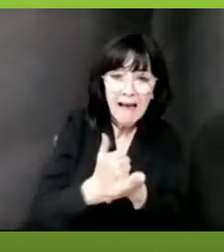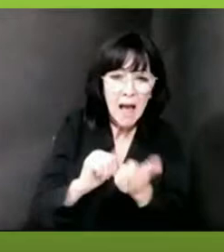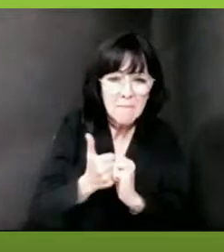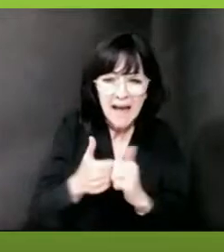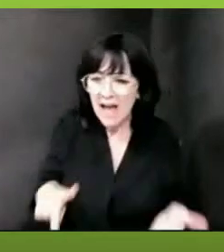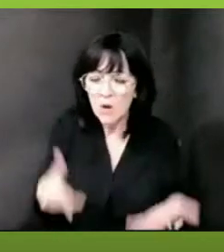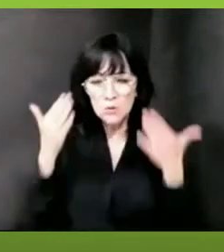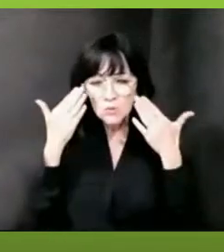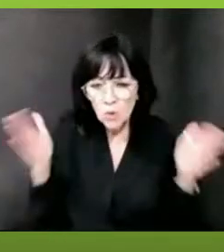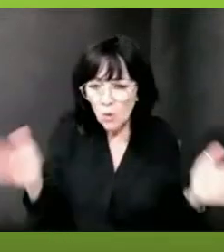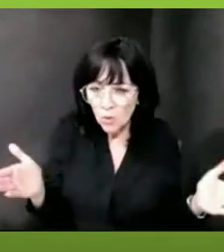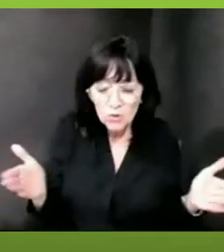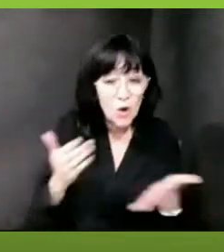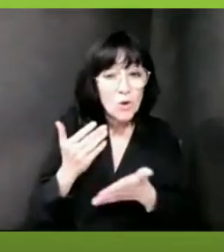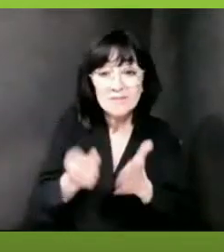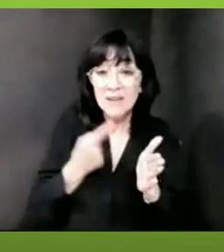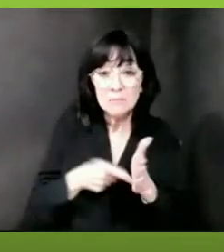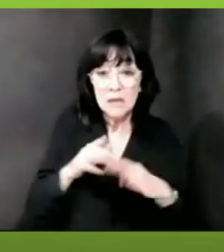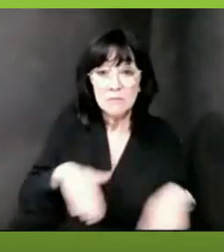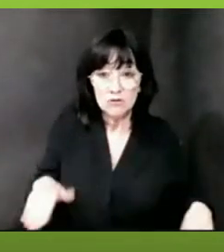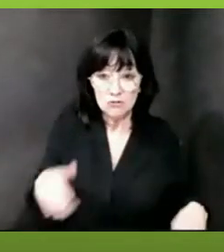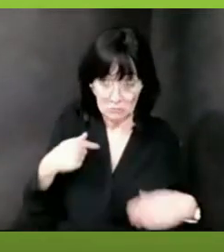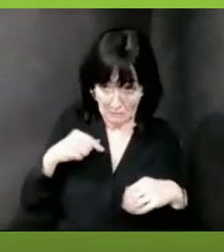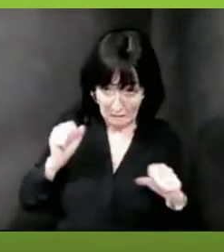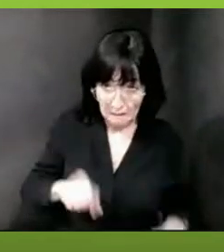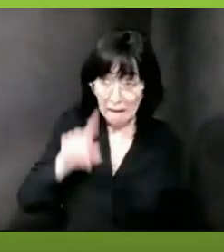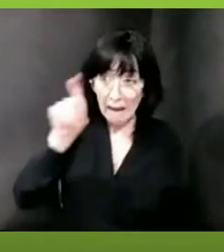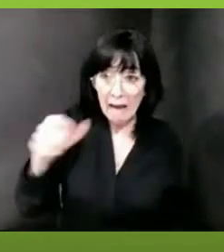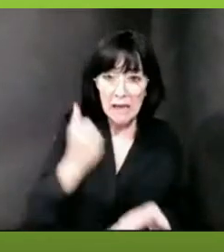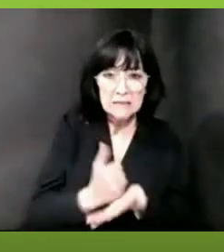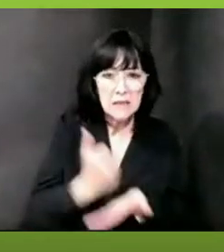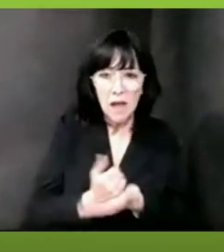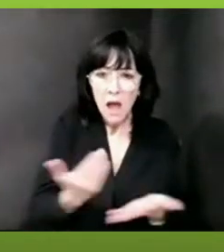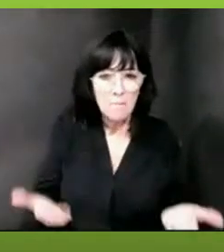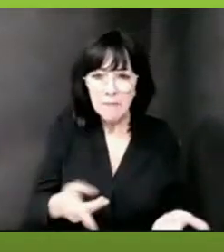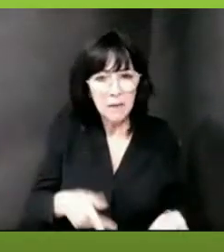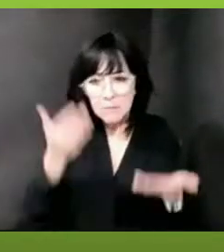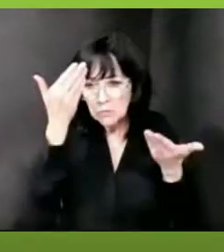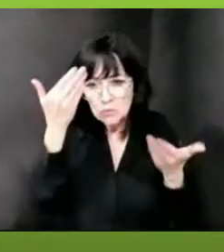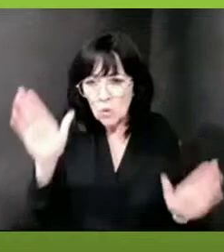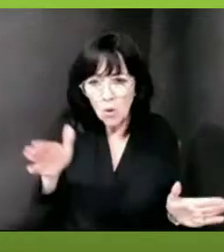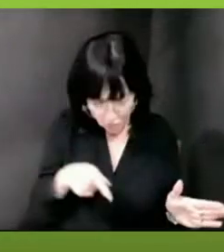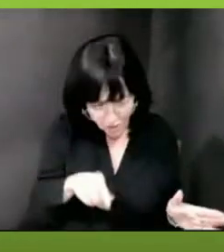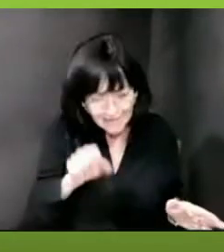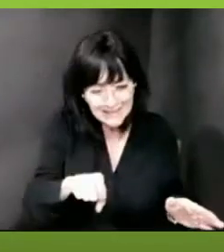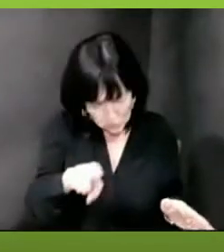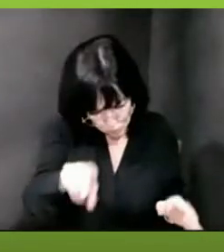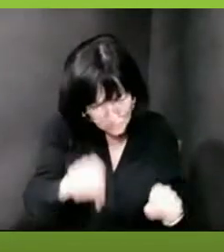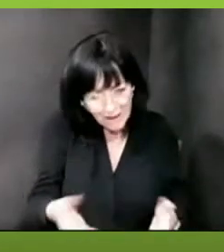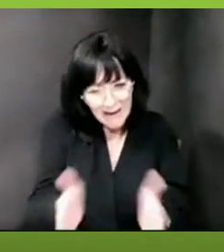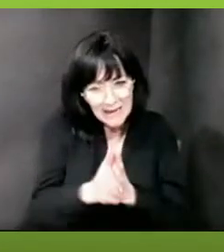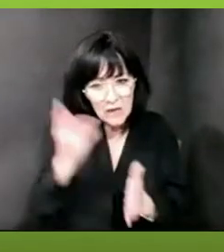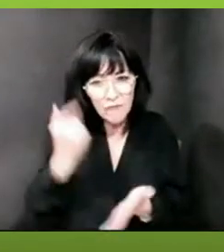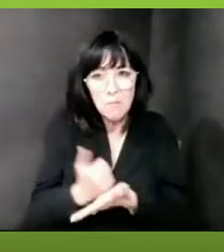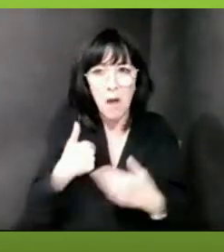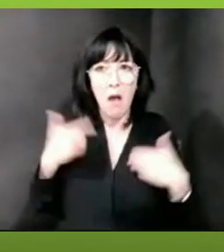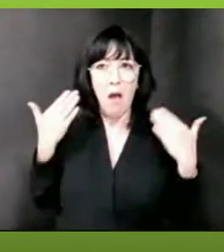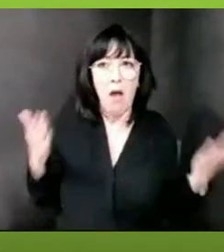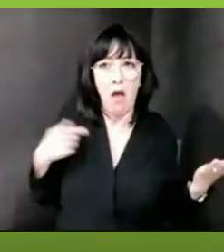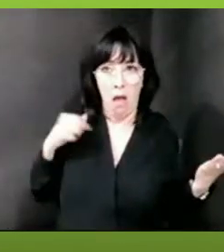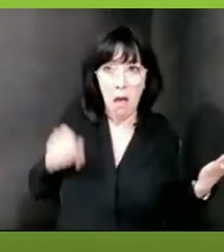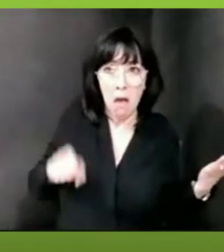take inspiration from being able to offer that option. And what strength and bravery there is